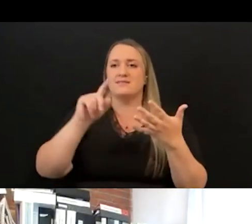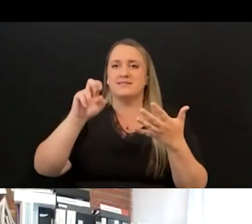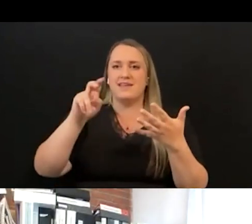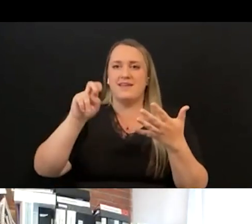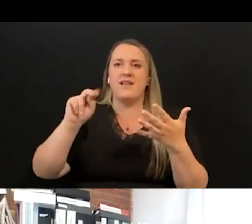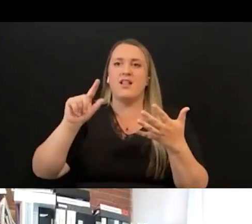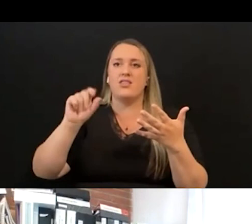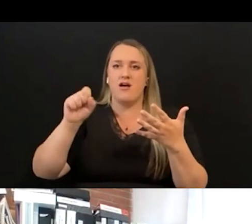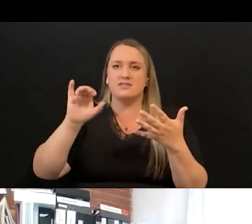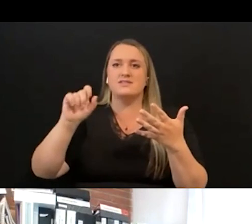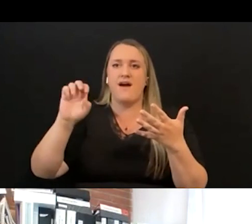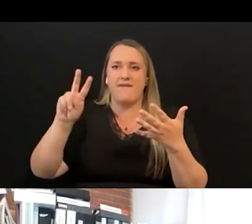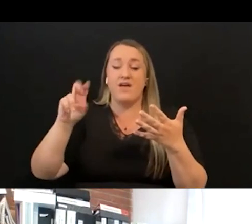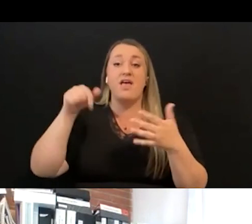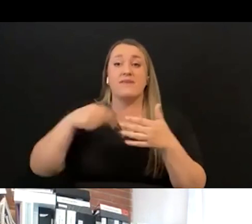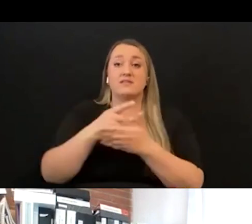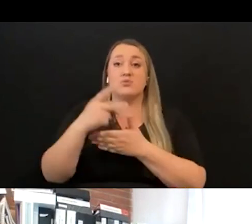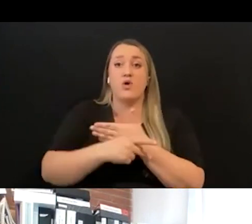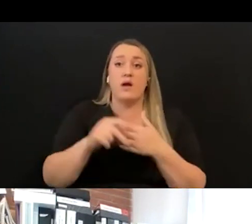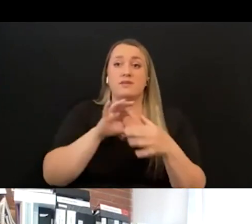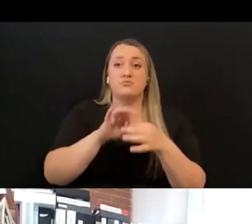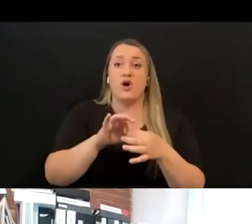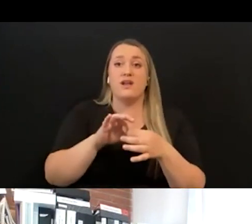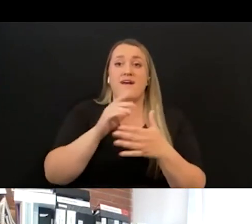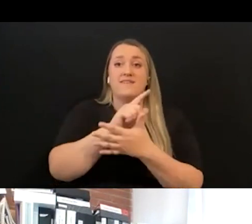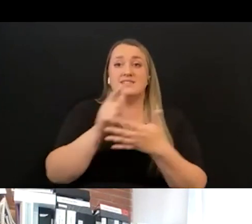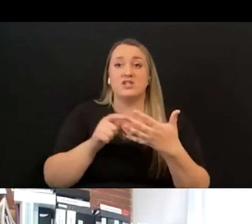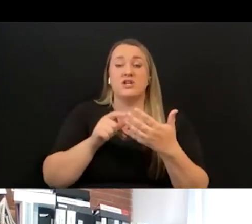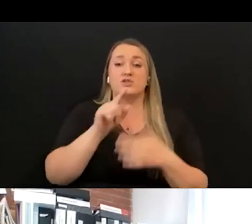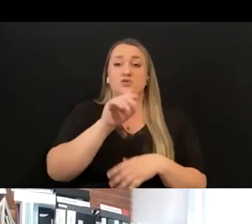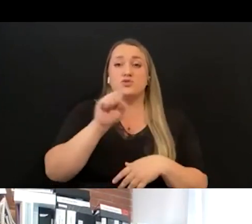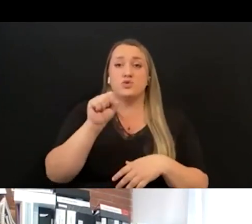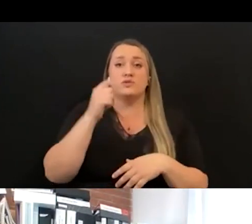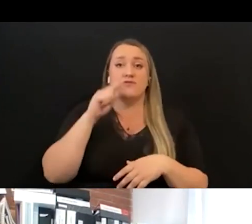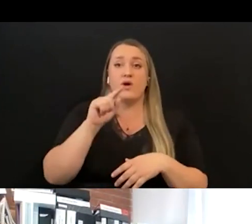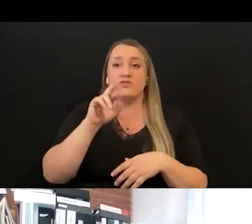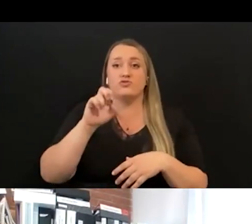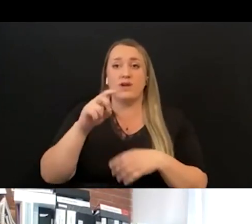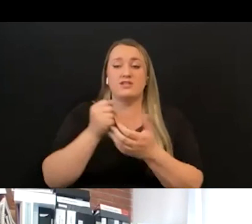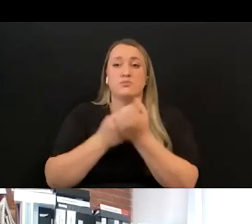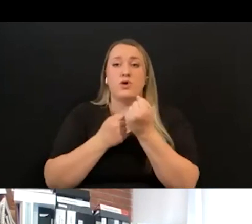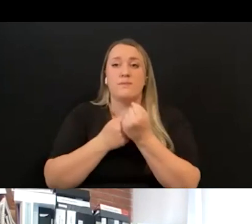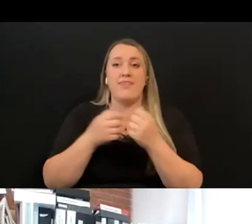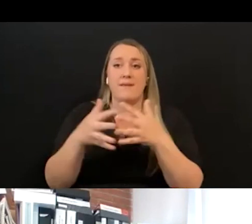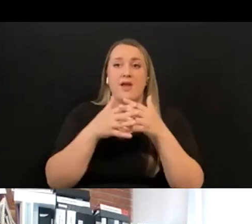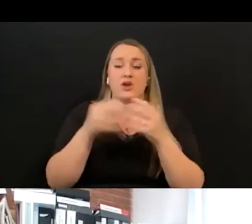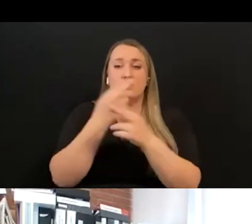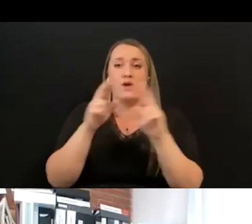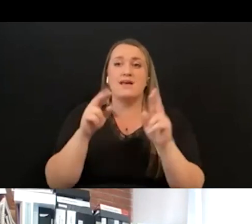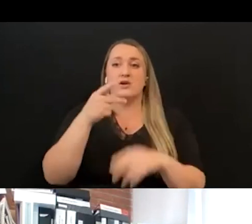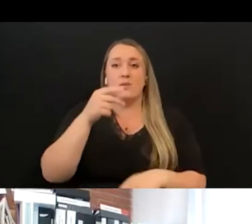Today's program is part of a series called Tools of the Trade, supported by the American Rescue Plan, which is funded by the National Endowment